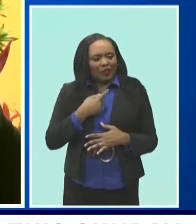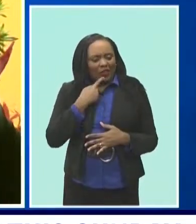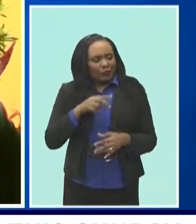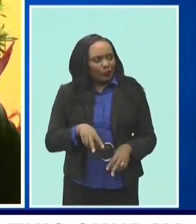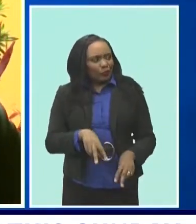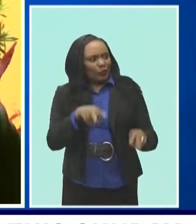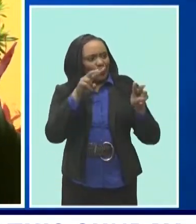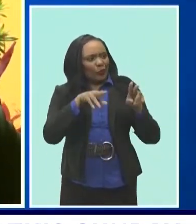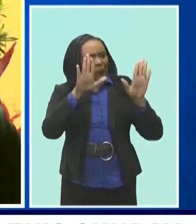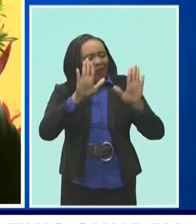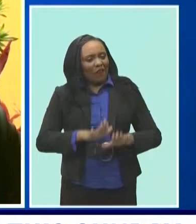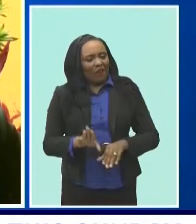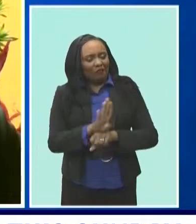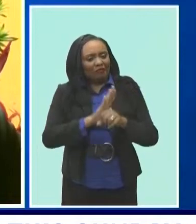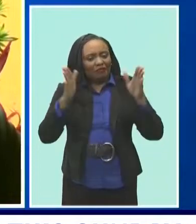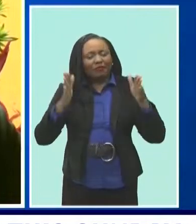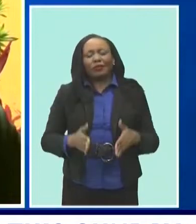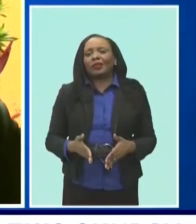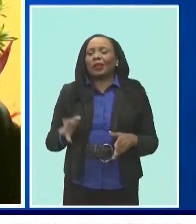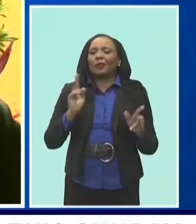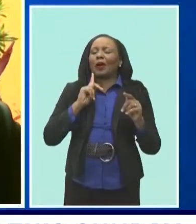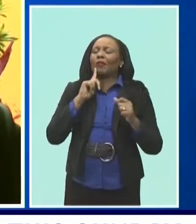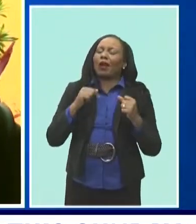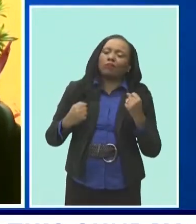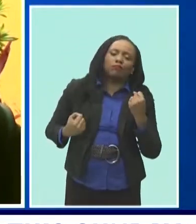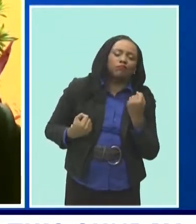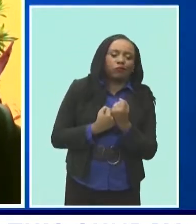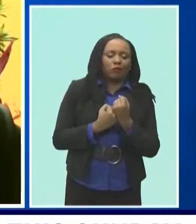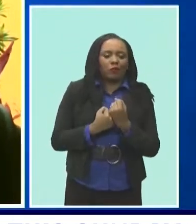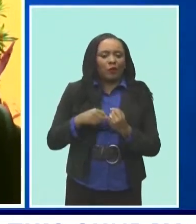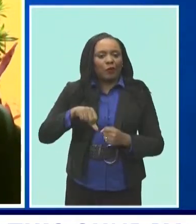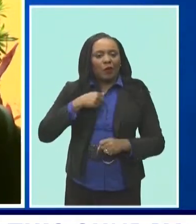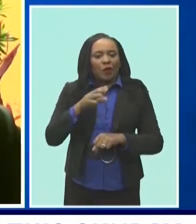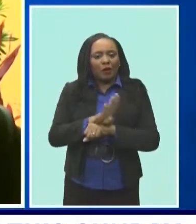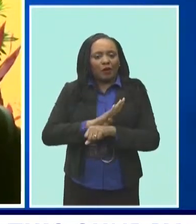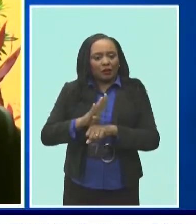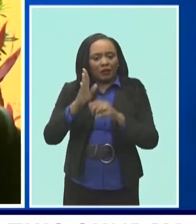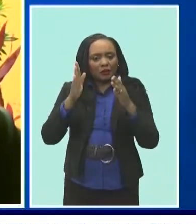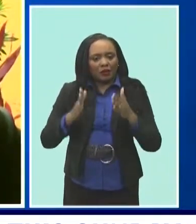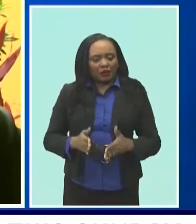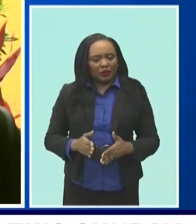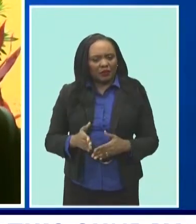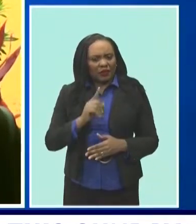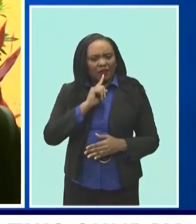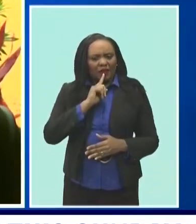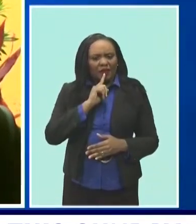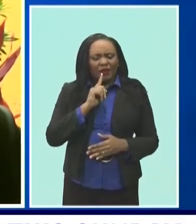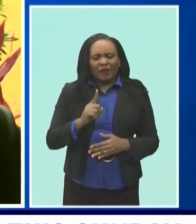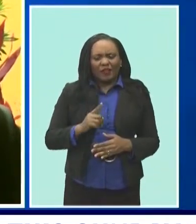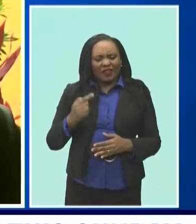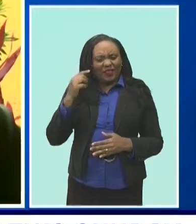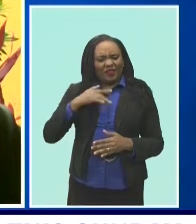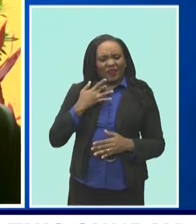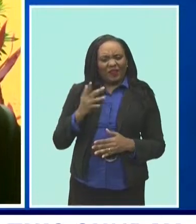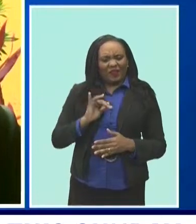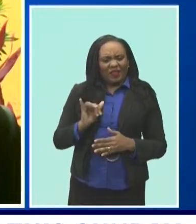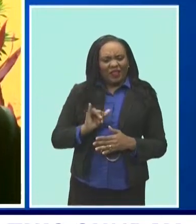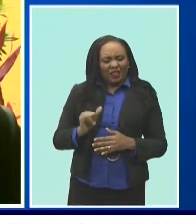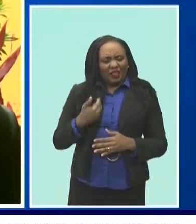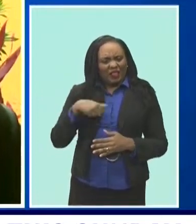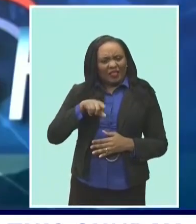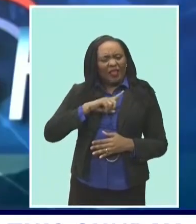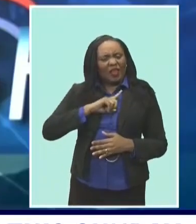should understand better the shoulders on which we stand as proud Barbadians, and start getting rid of this idea that we're risk